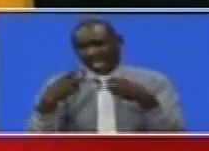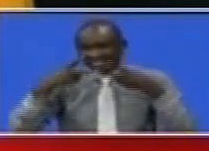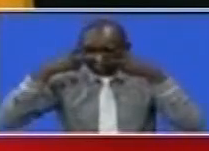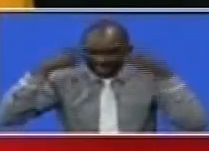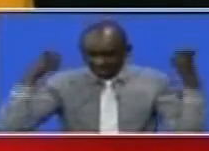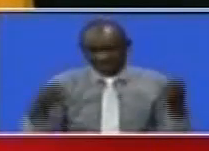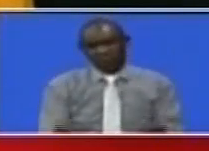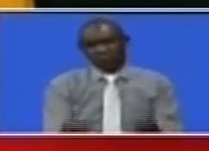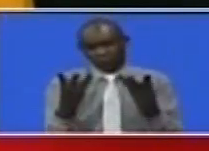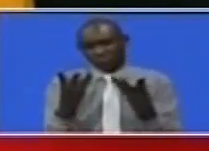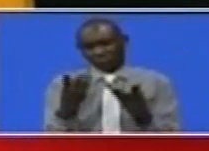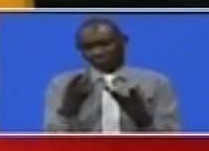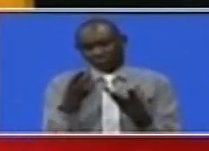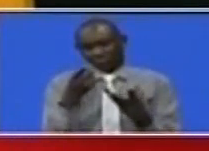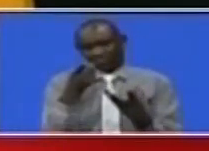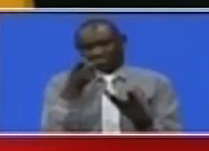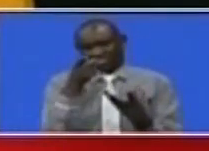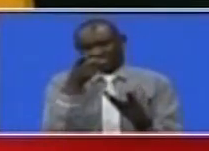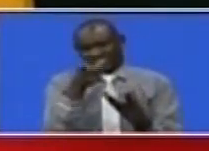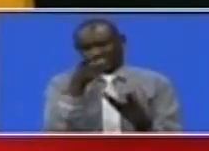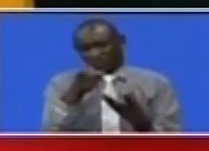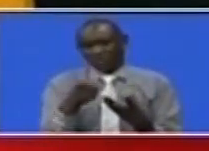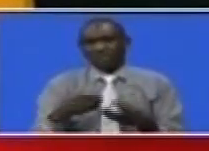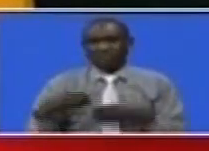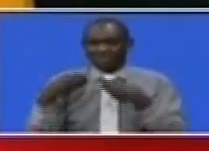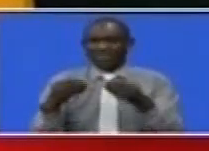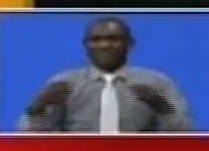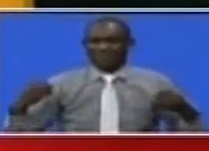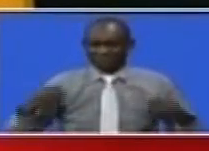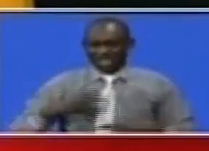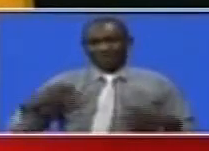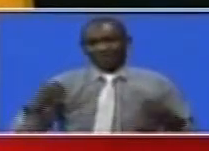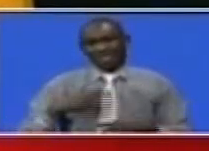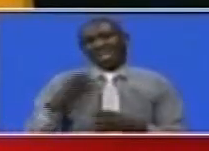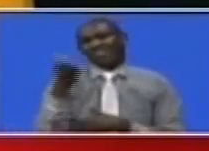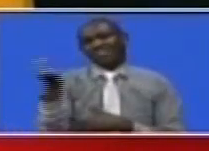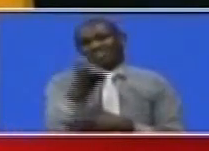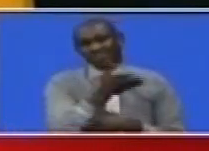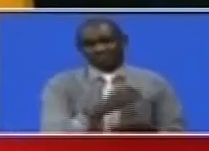terrorism feed on fear, mistrust,